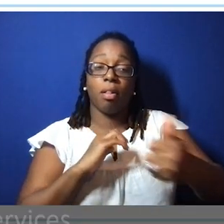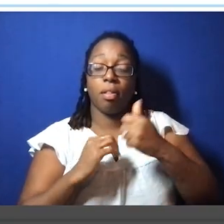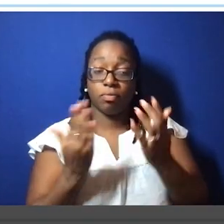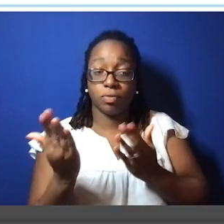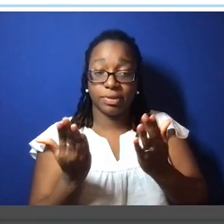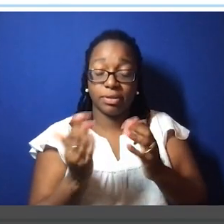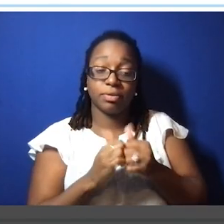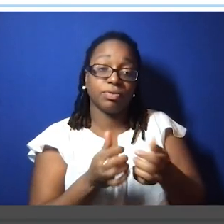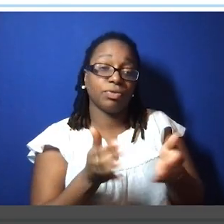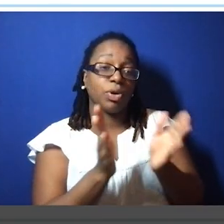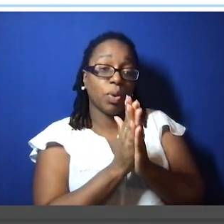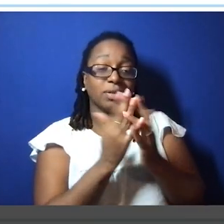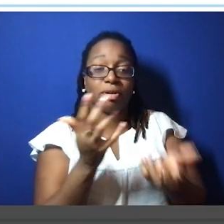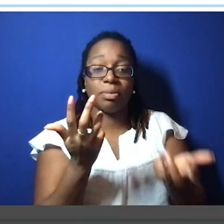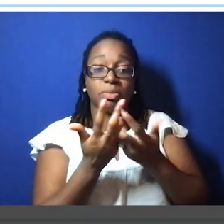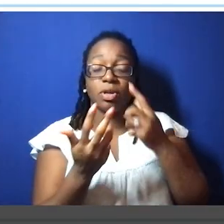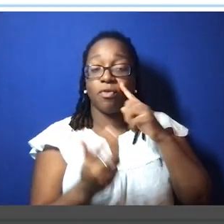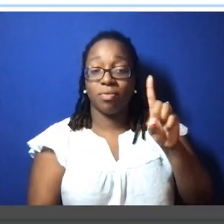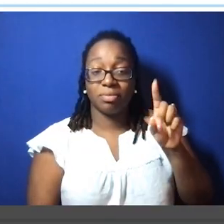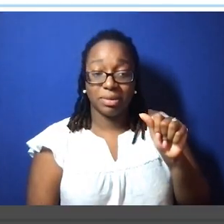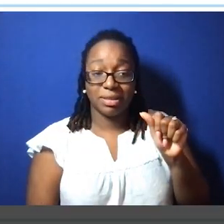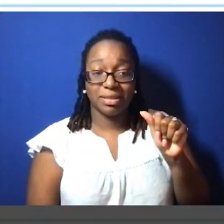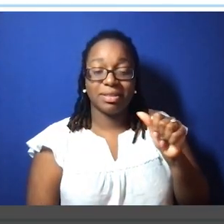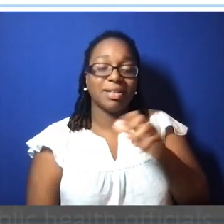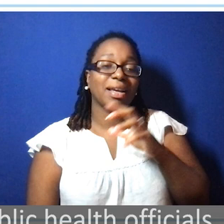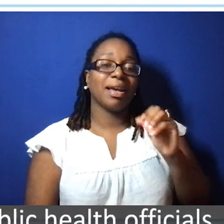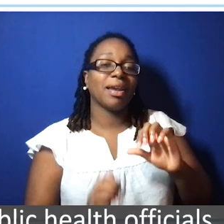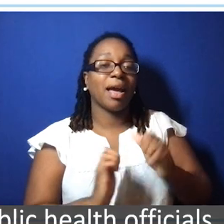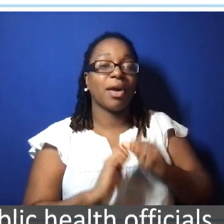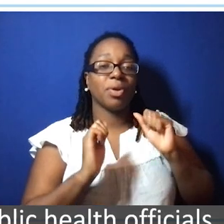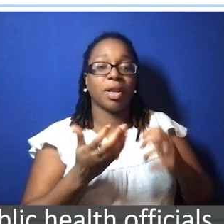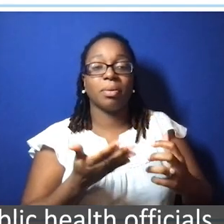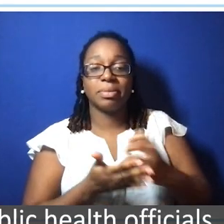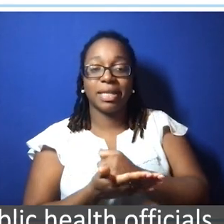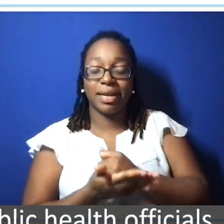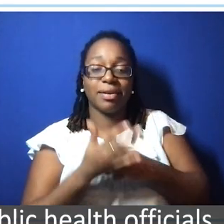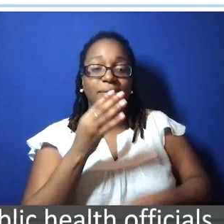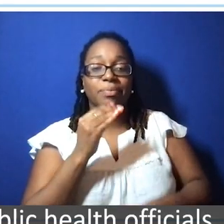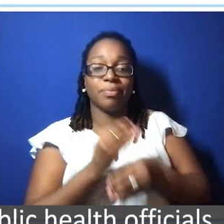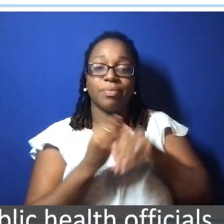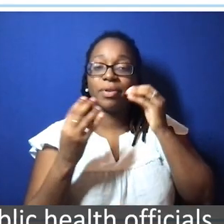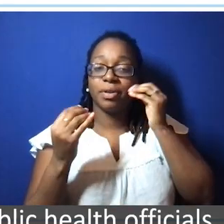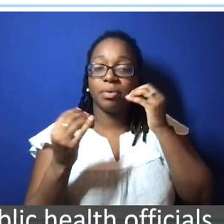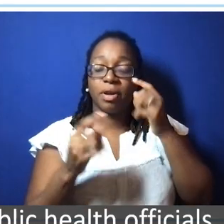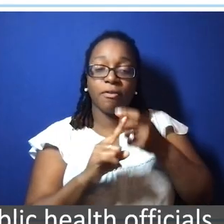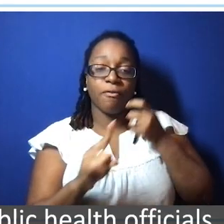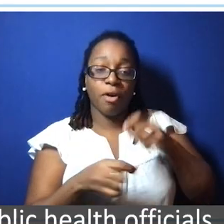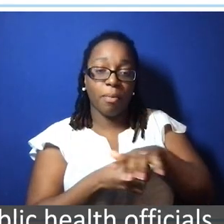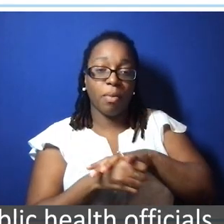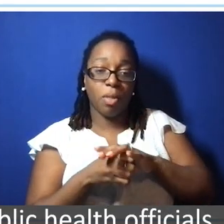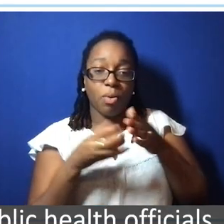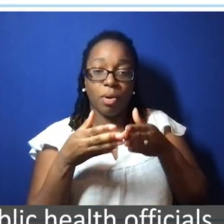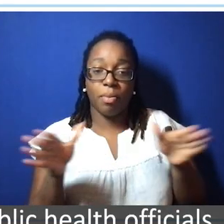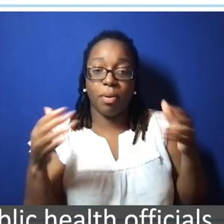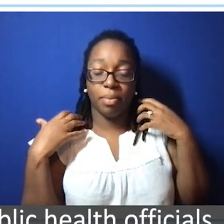services, how to request accommodations for a disability, and how to obtain additional information